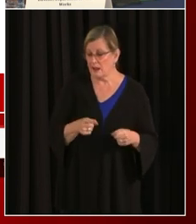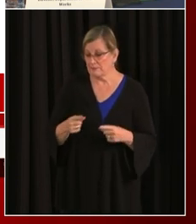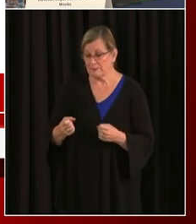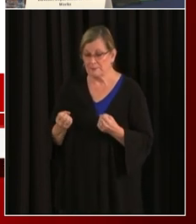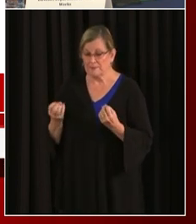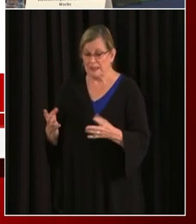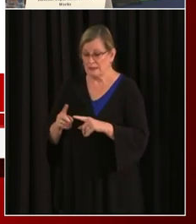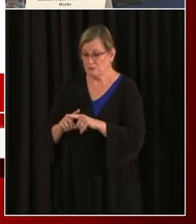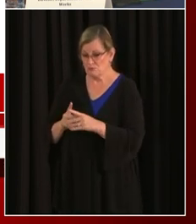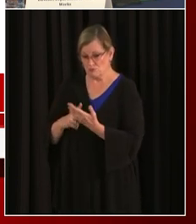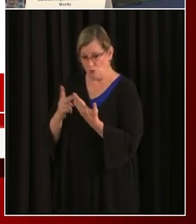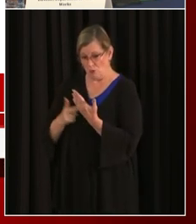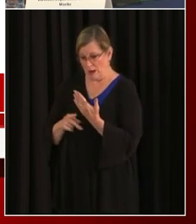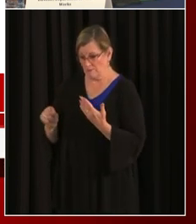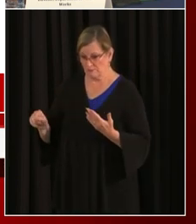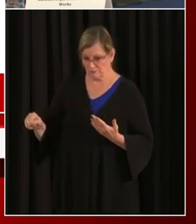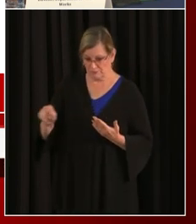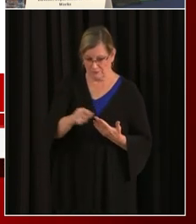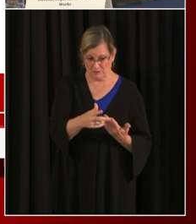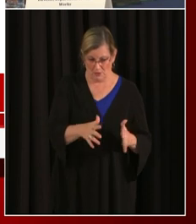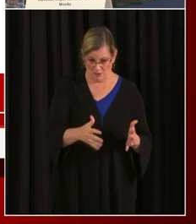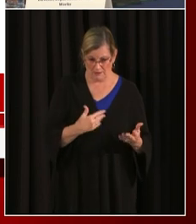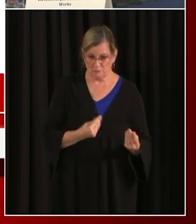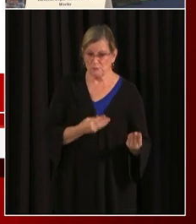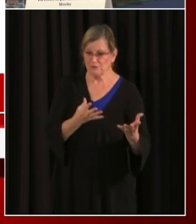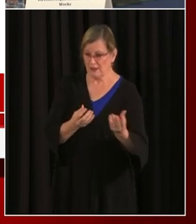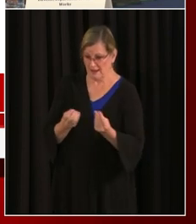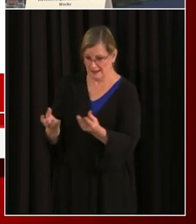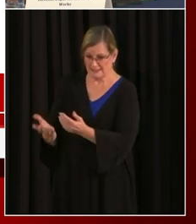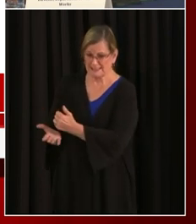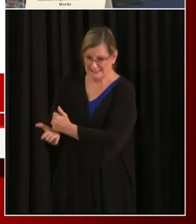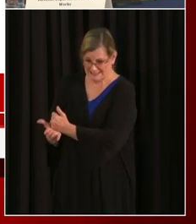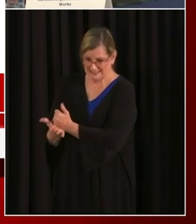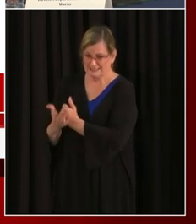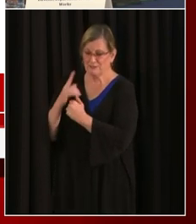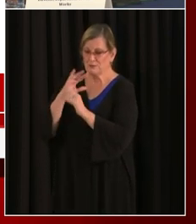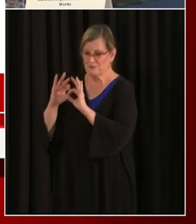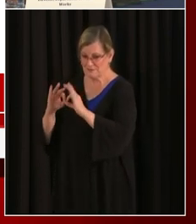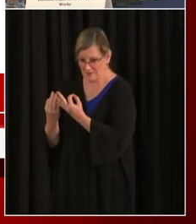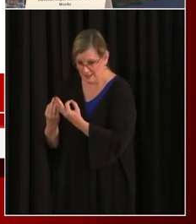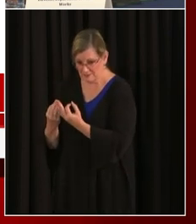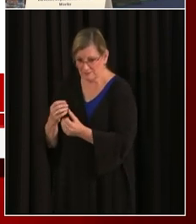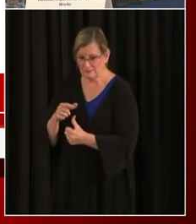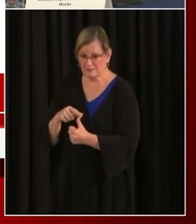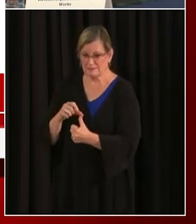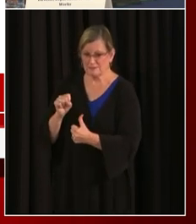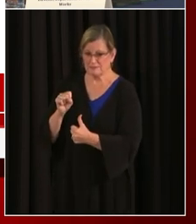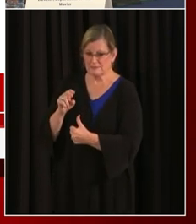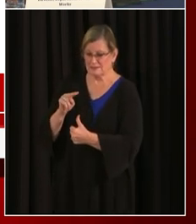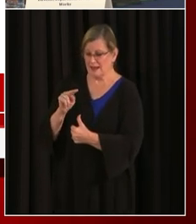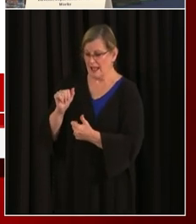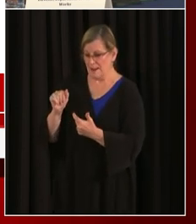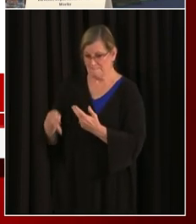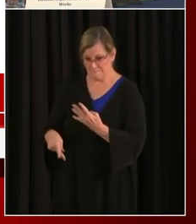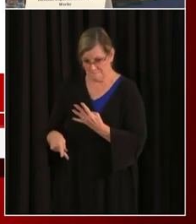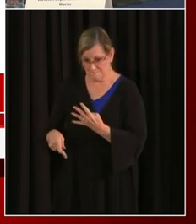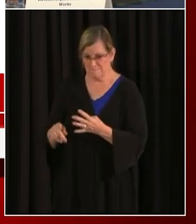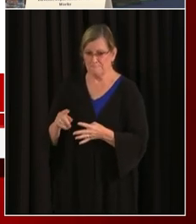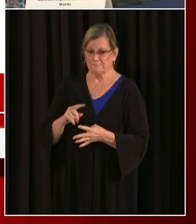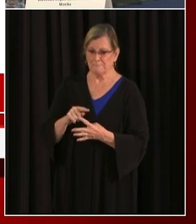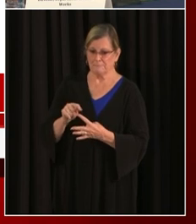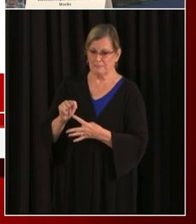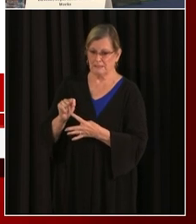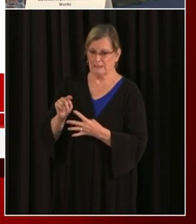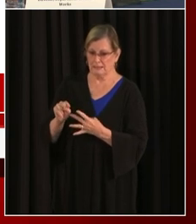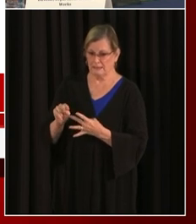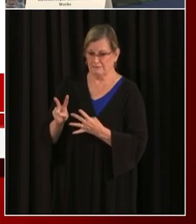programs that the district has to provide assistance to folks such as SNAP and TANF, as well as where community-based